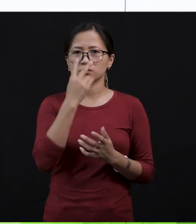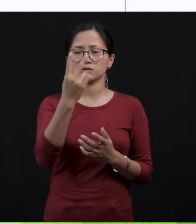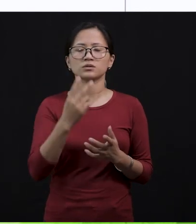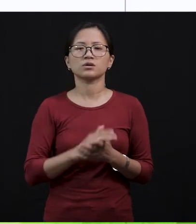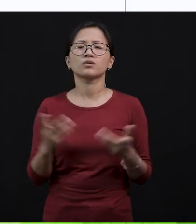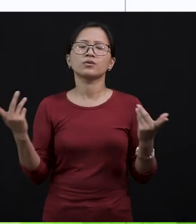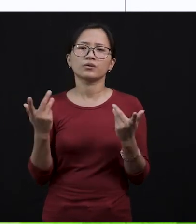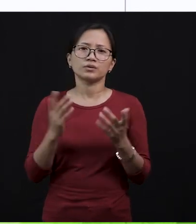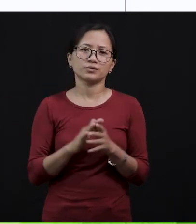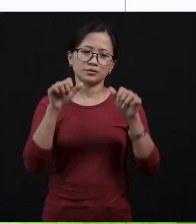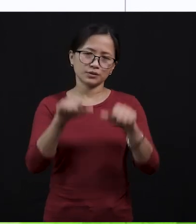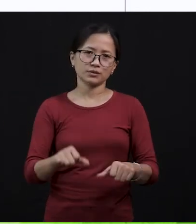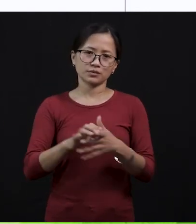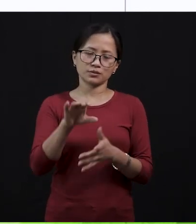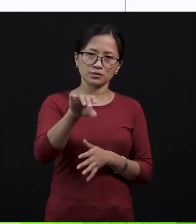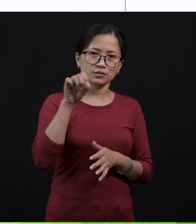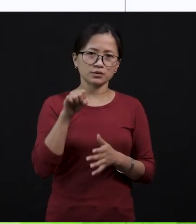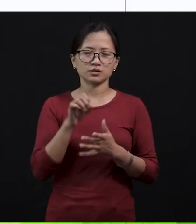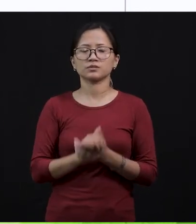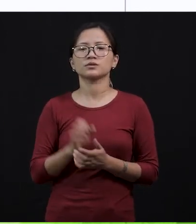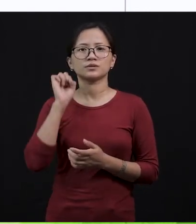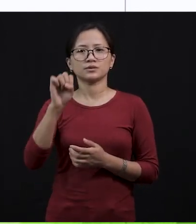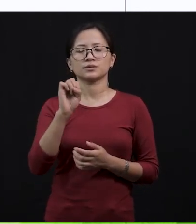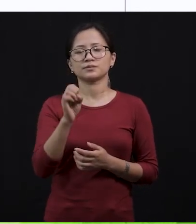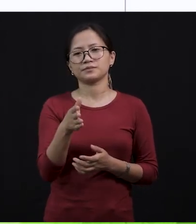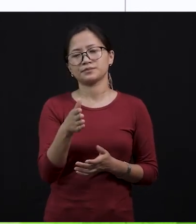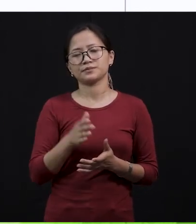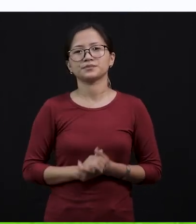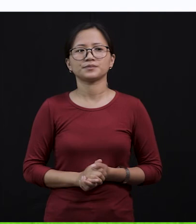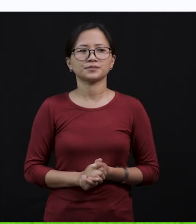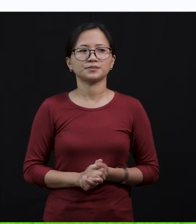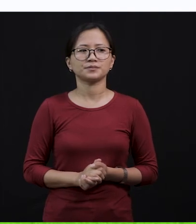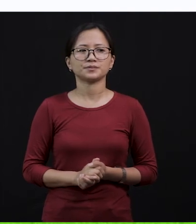see whether we will be able to catch him or not.